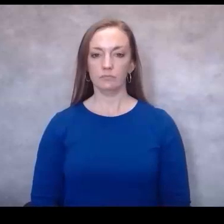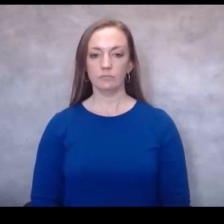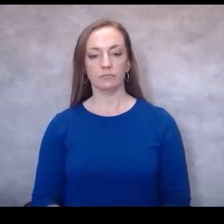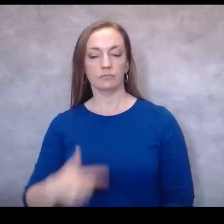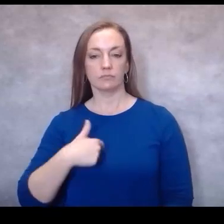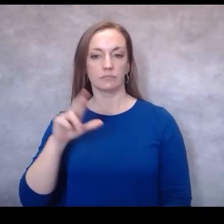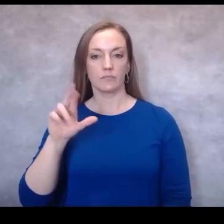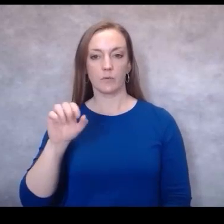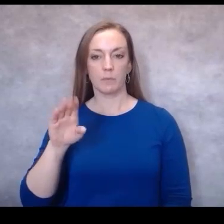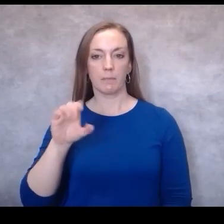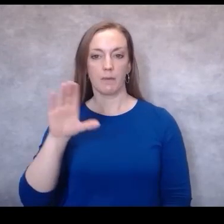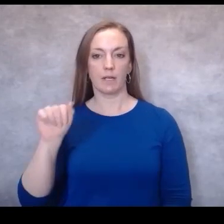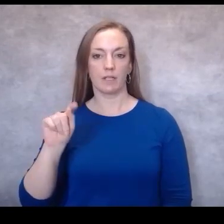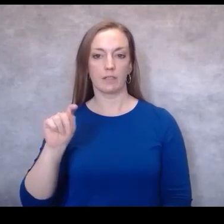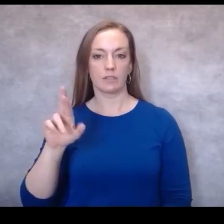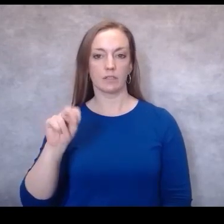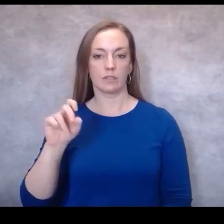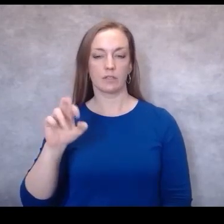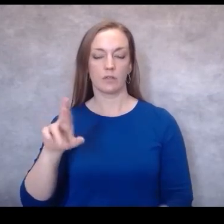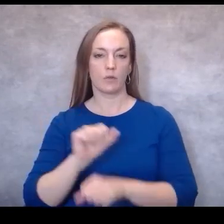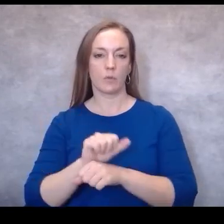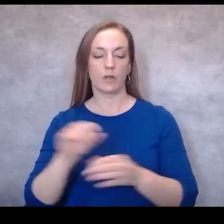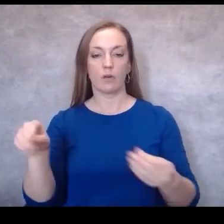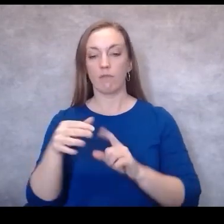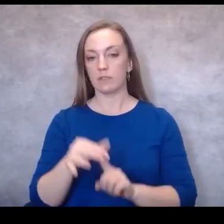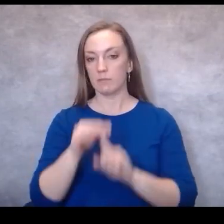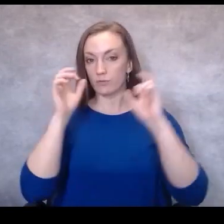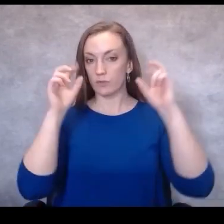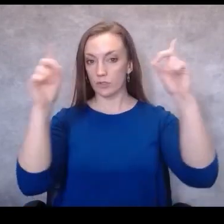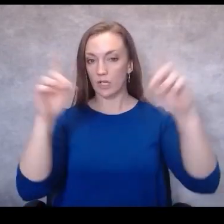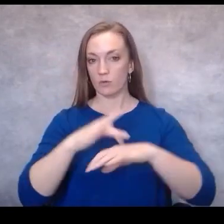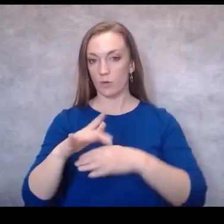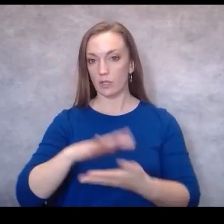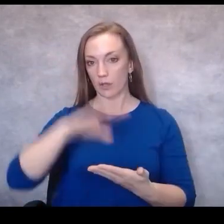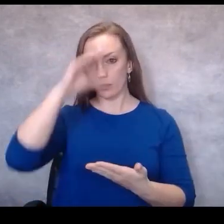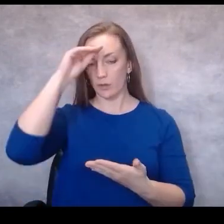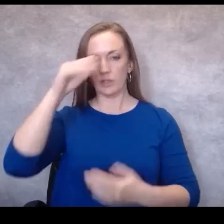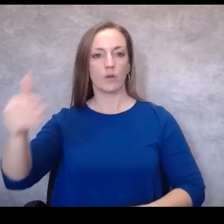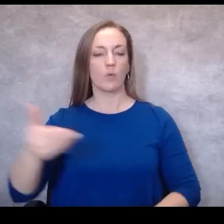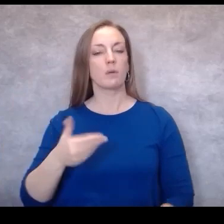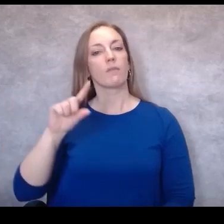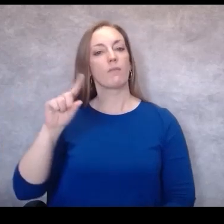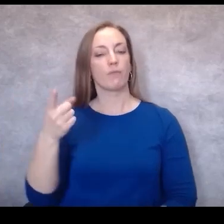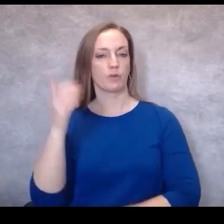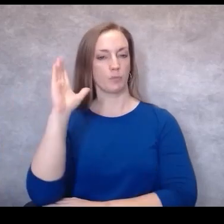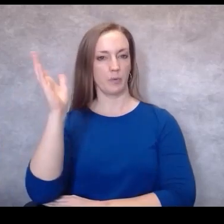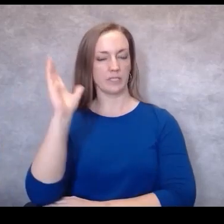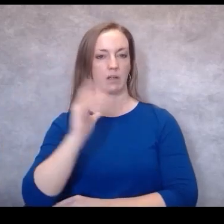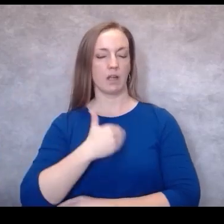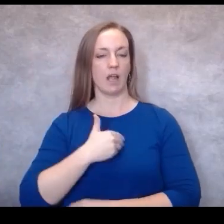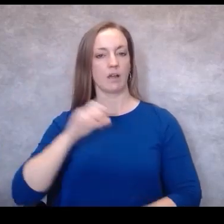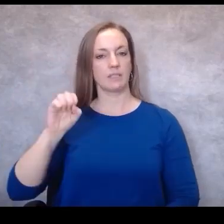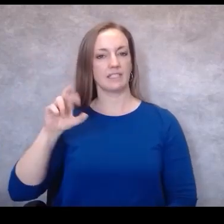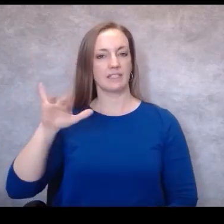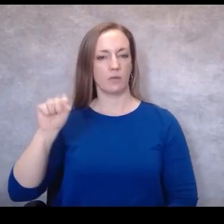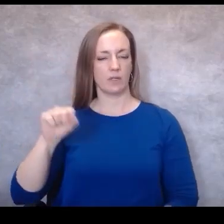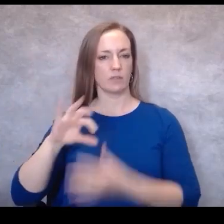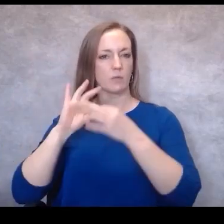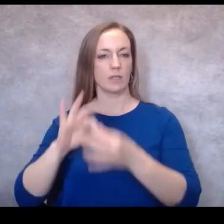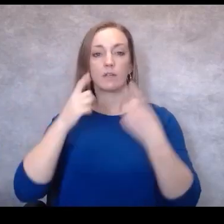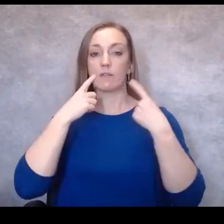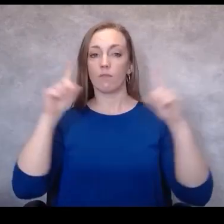I'm Rebecca Turner with the Office of Special Education and Early Learning. Welcome to the first presentation of our series on